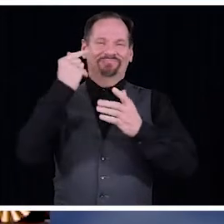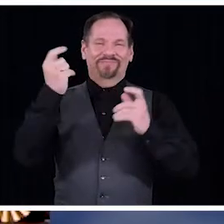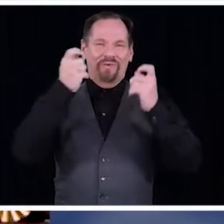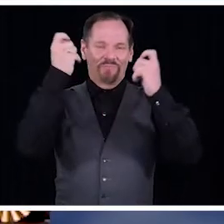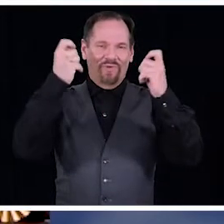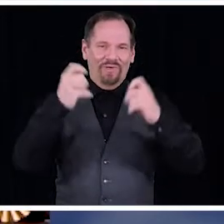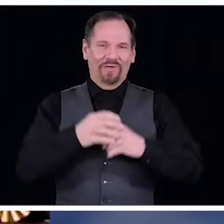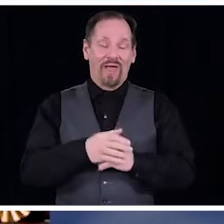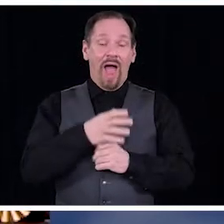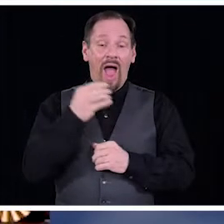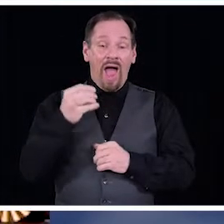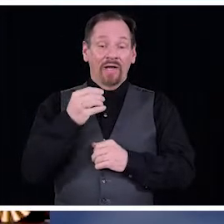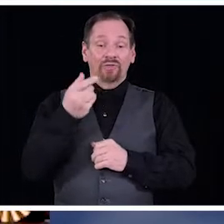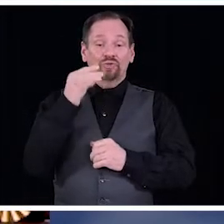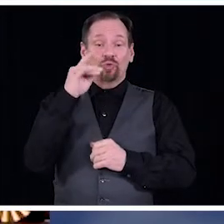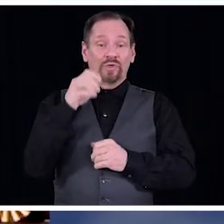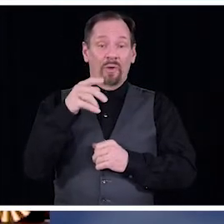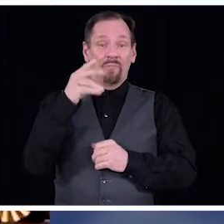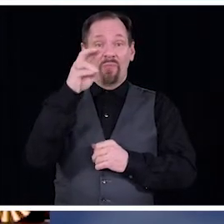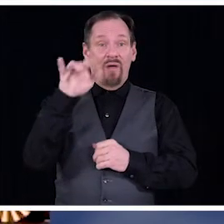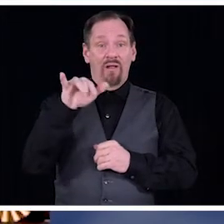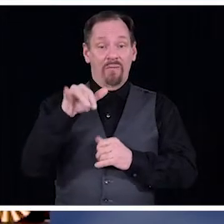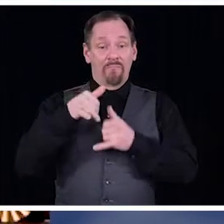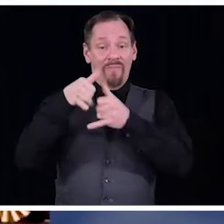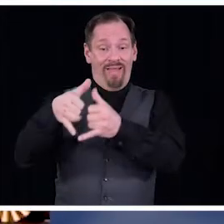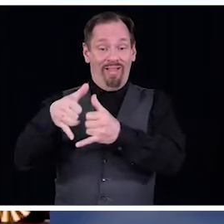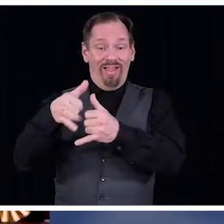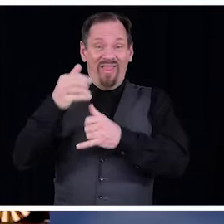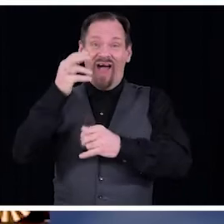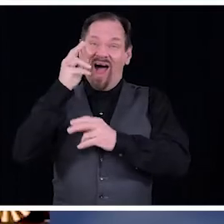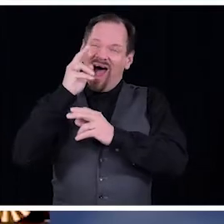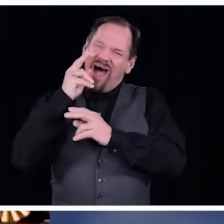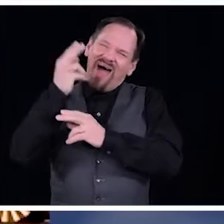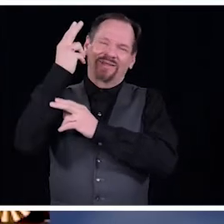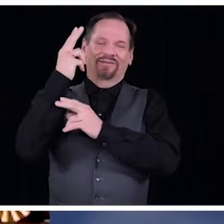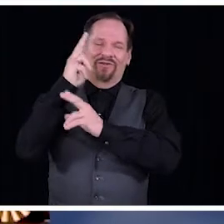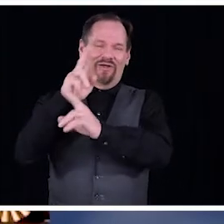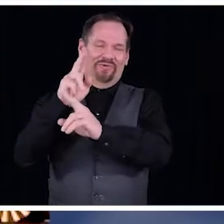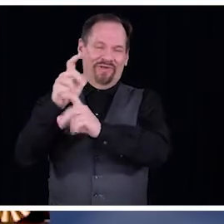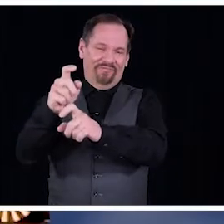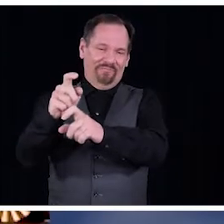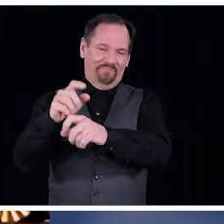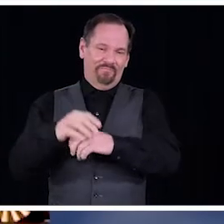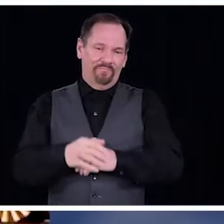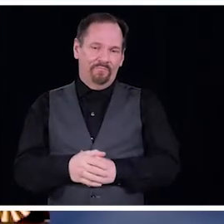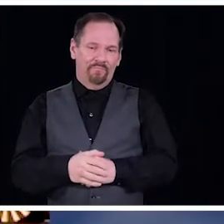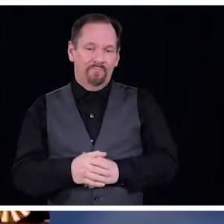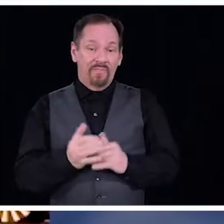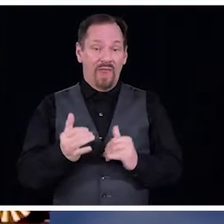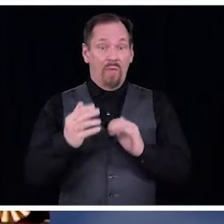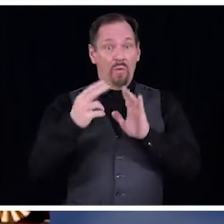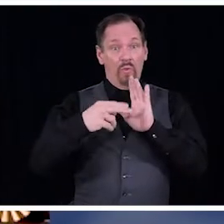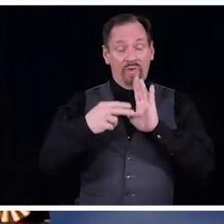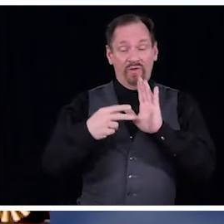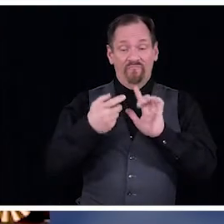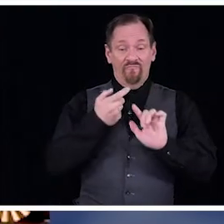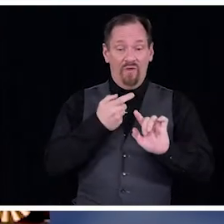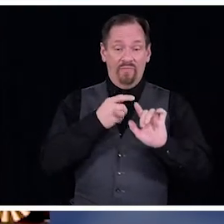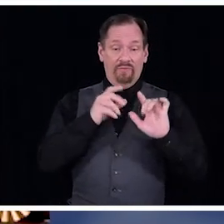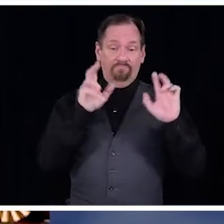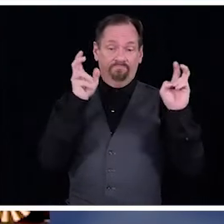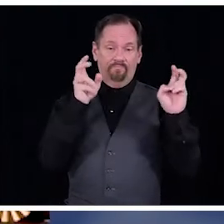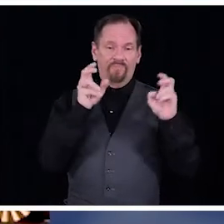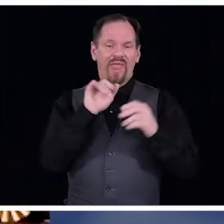George Peabody Medal, the highest honor bestowed by the Peabody Institute. I will now read from the citation.